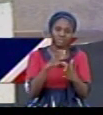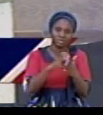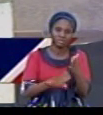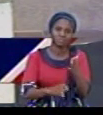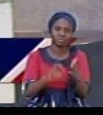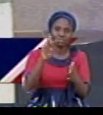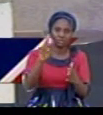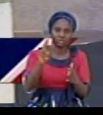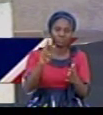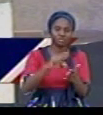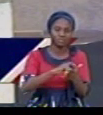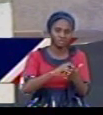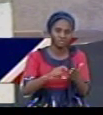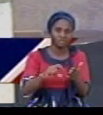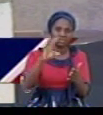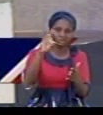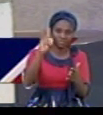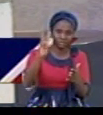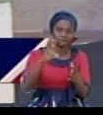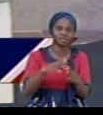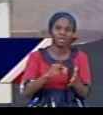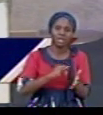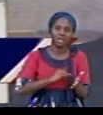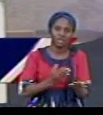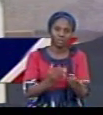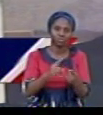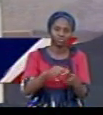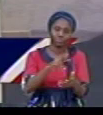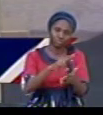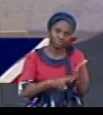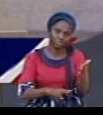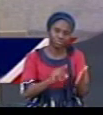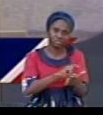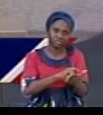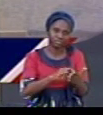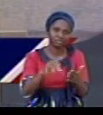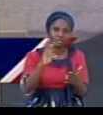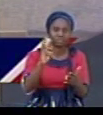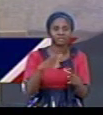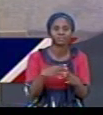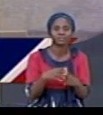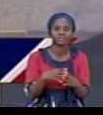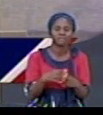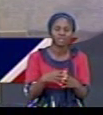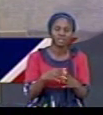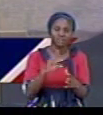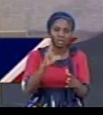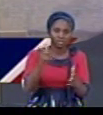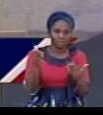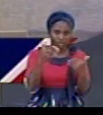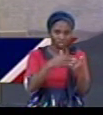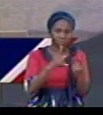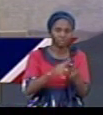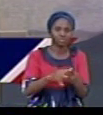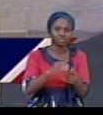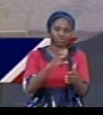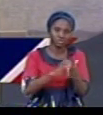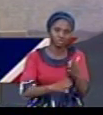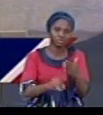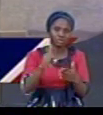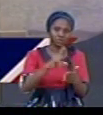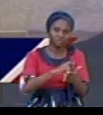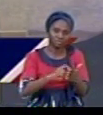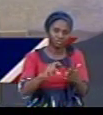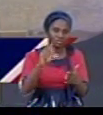2. I want to read verse 6, but I'm coming back to chapter 1, verse 3. Chapter 1, verse